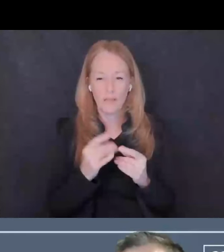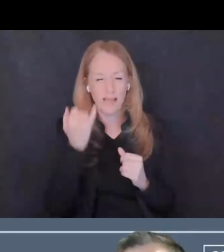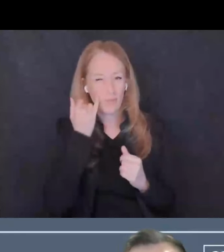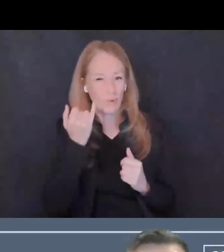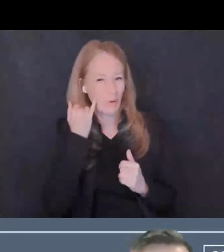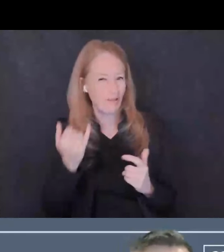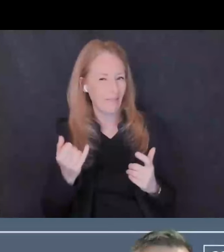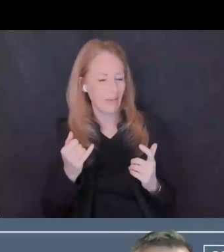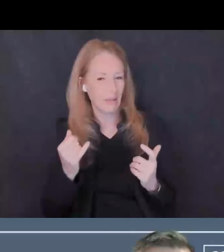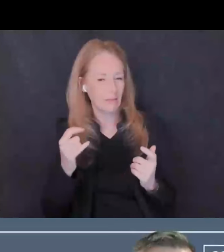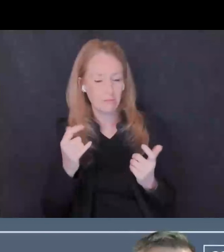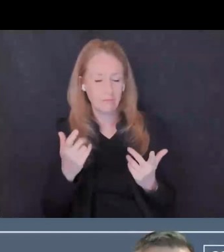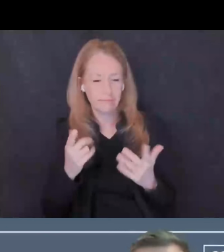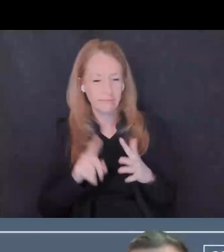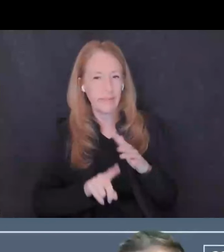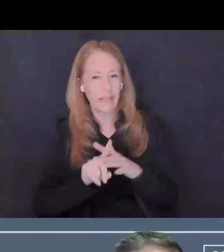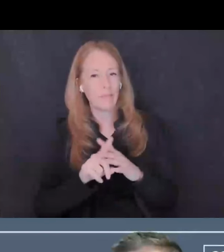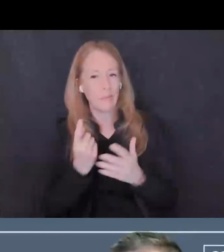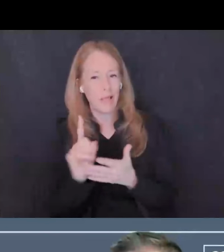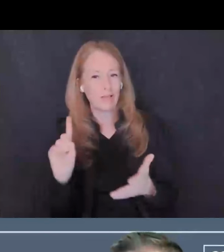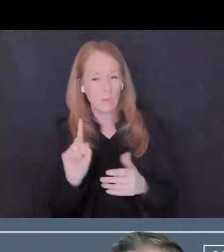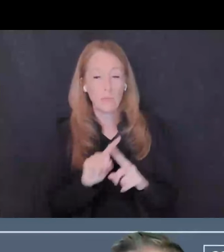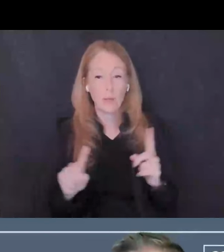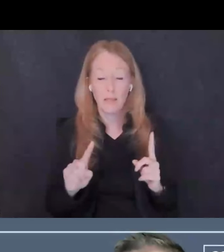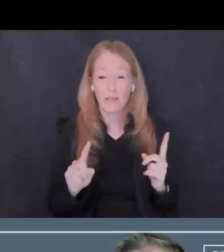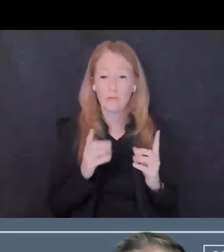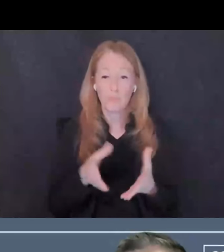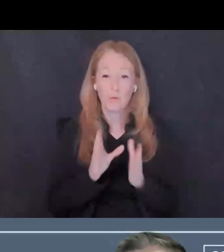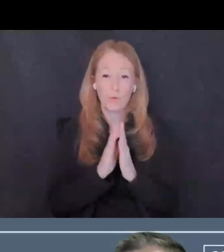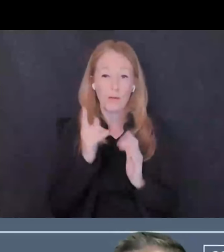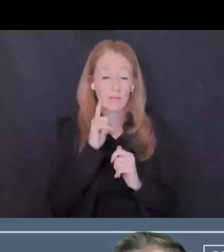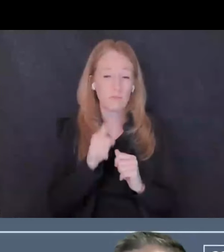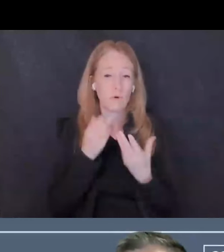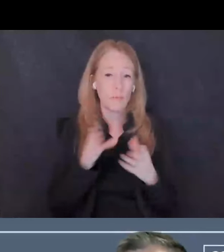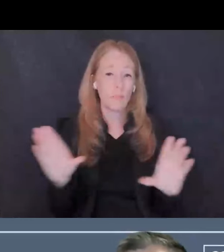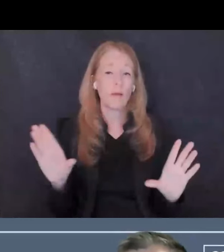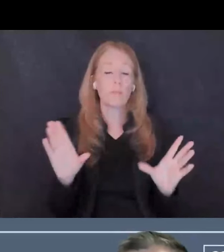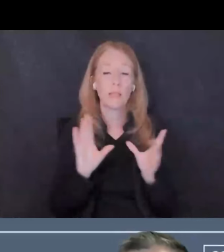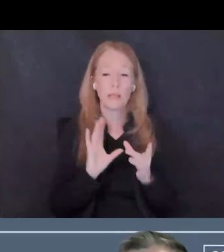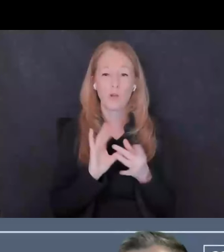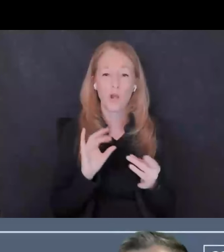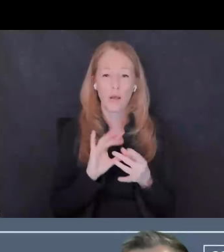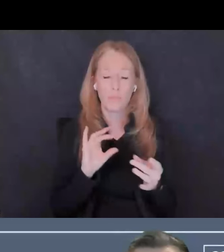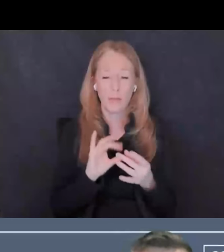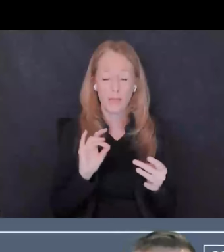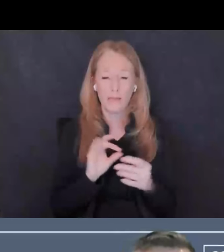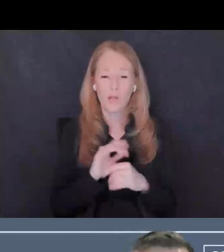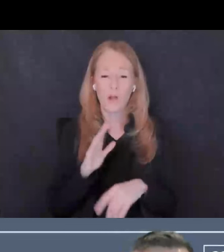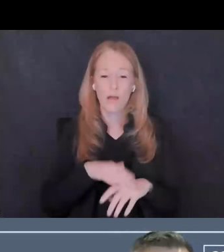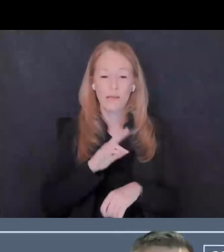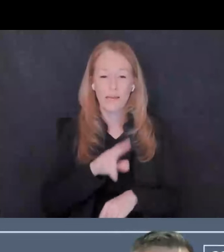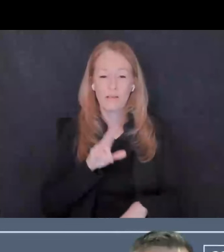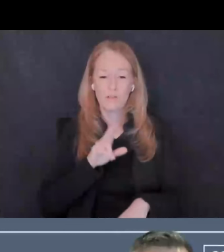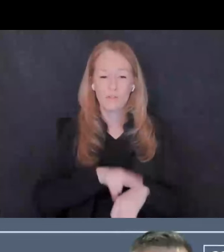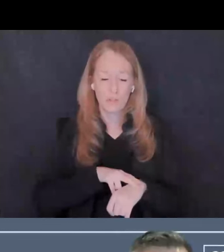but there is a request for public comment out from SAMSA on national model standards for peer